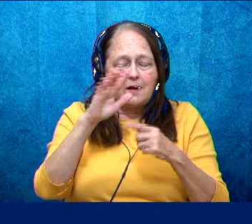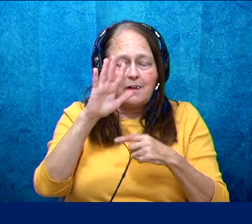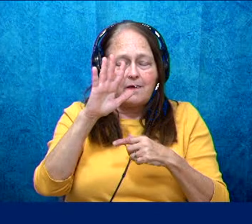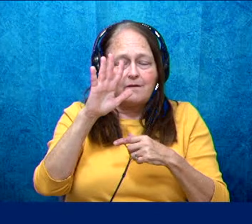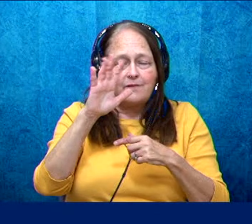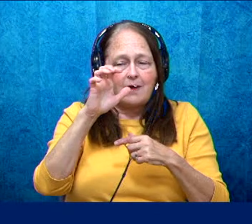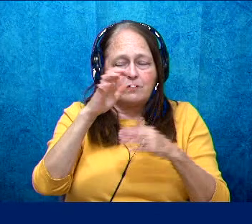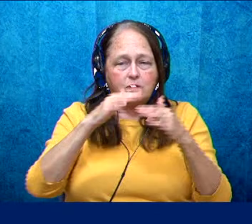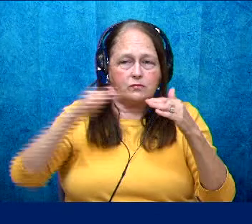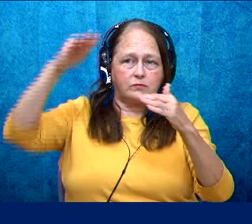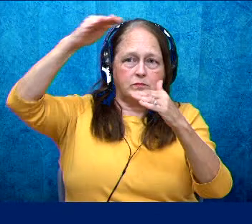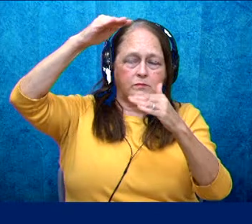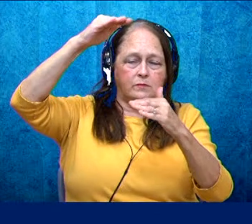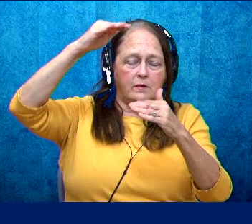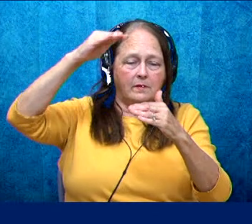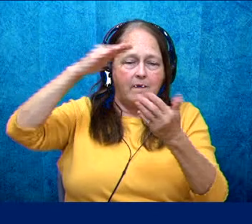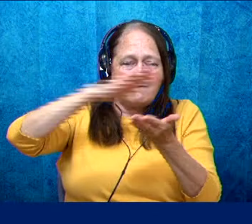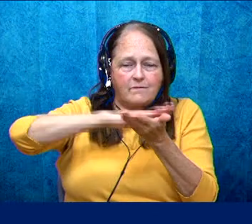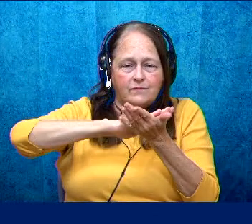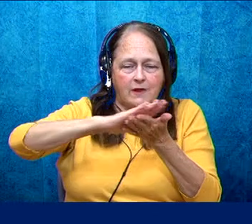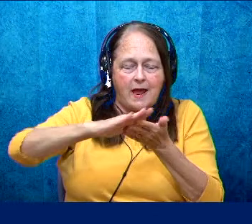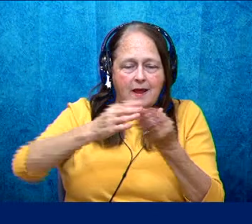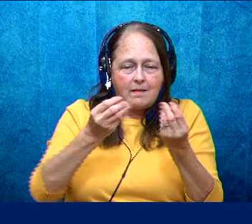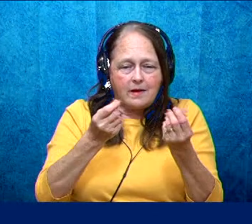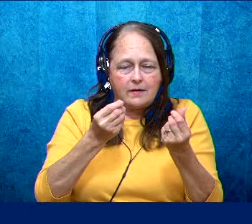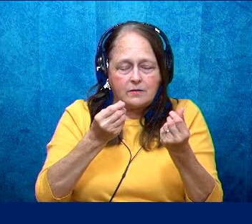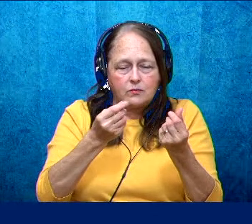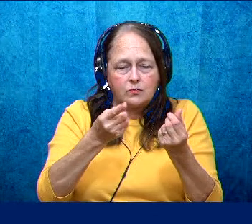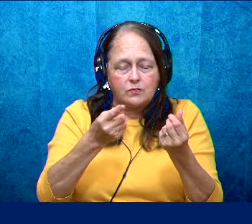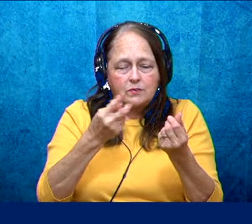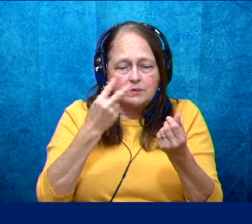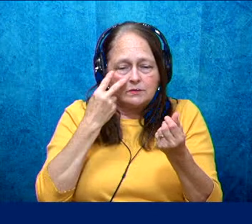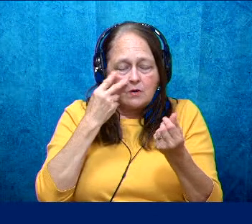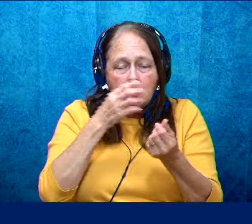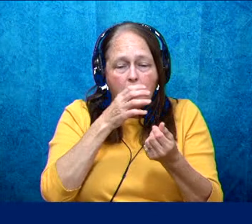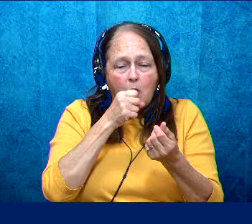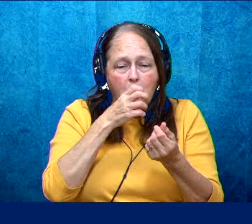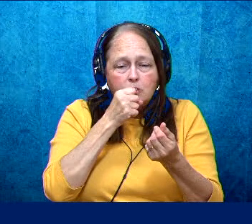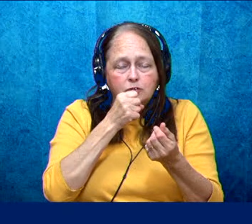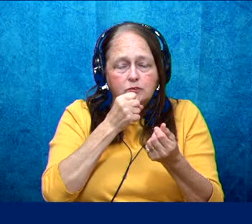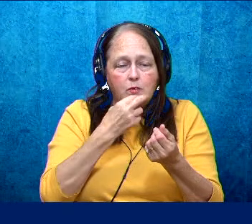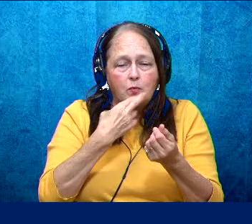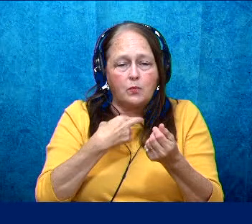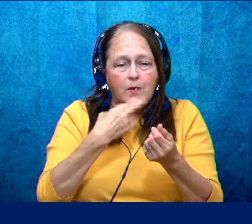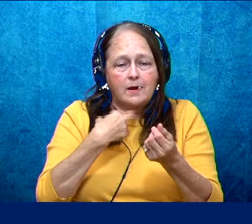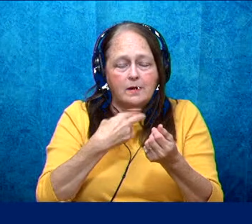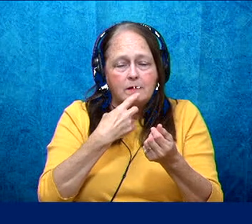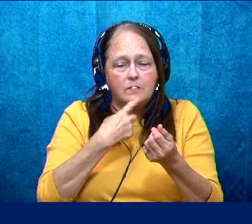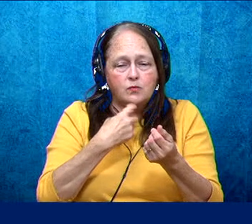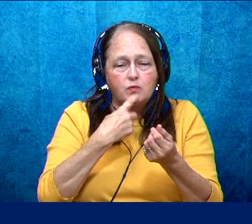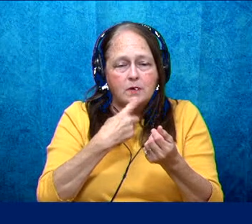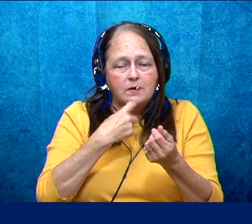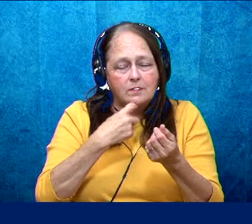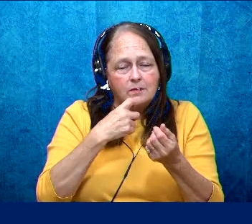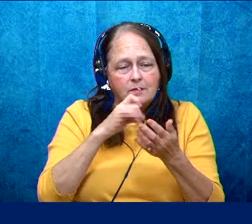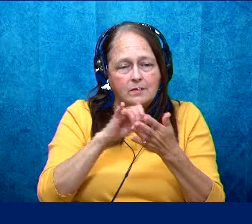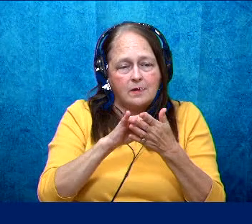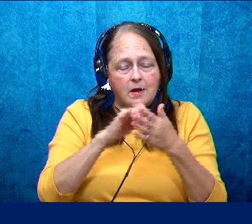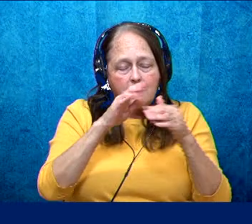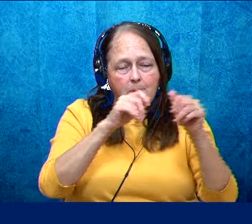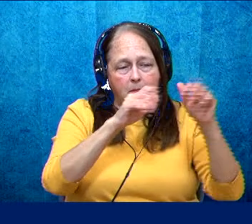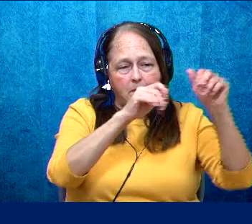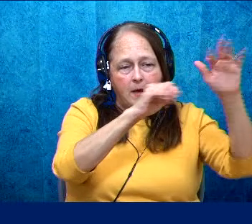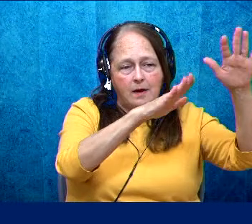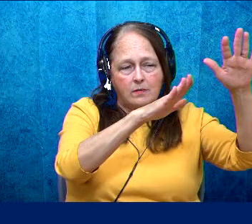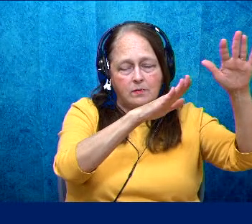sea level. Relatively flat land. But when you start to get into the oranges and the reds, that's when you know that you're really getting into some mountainous region